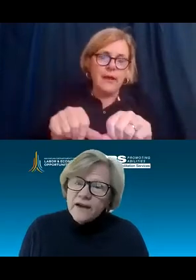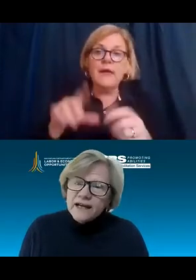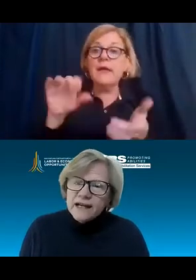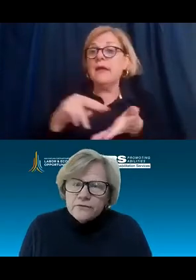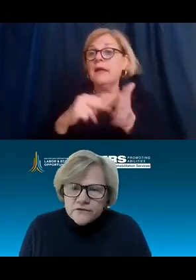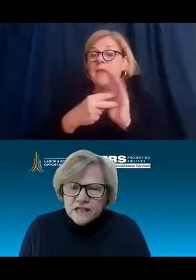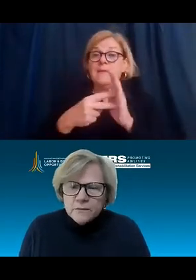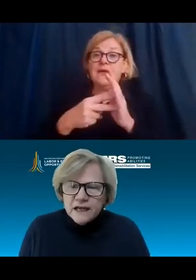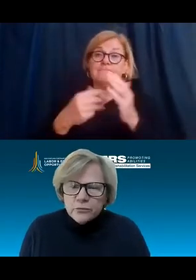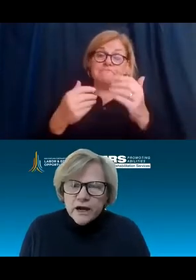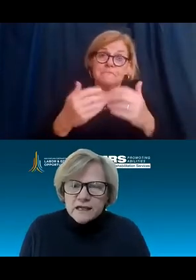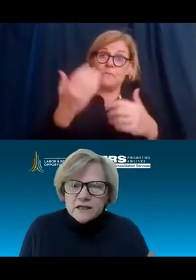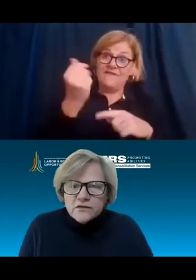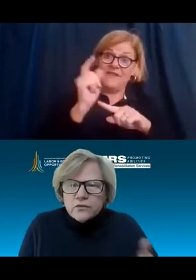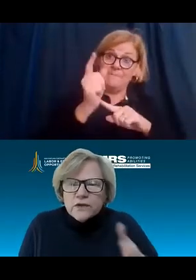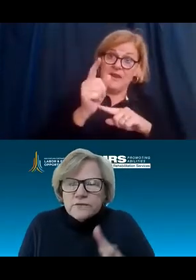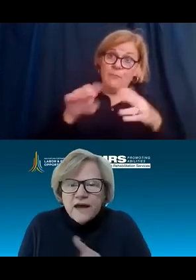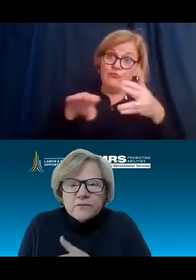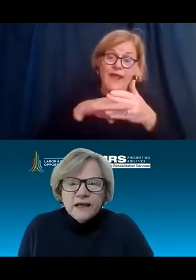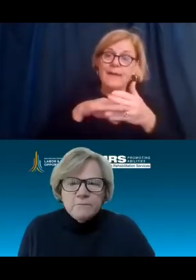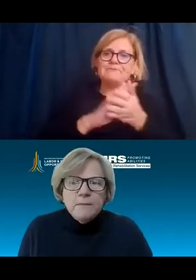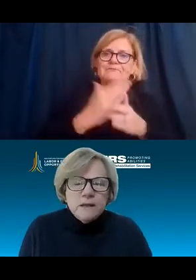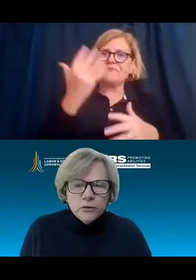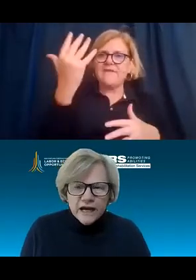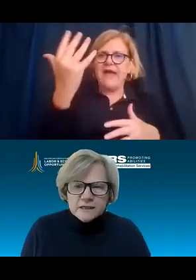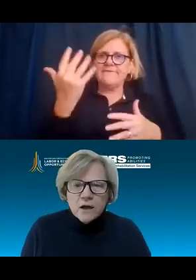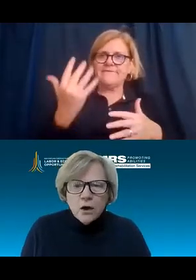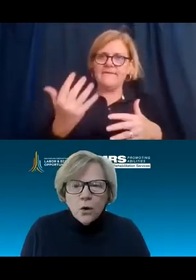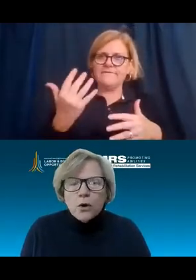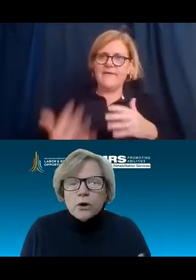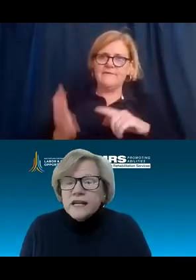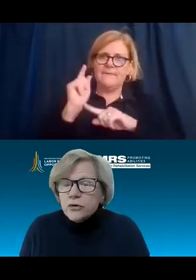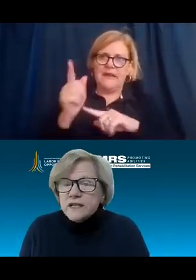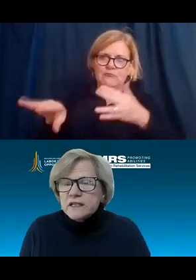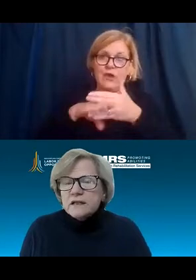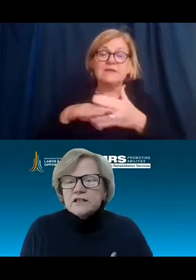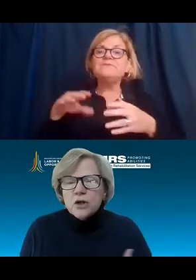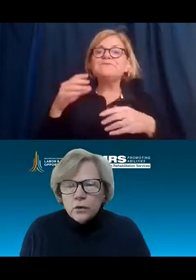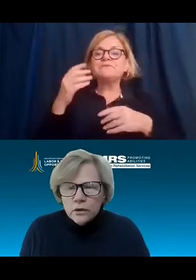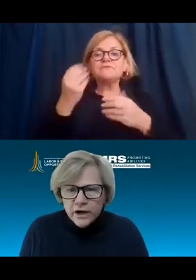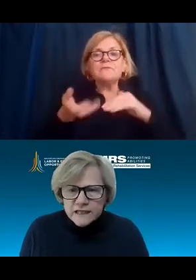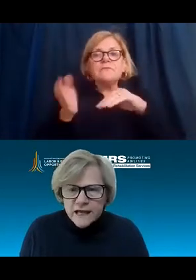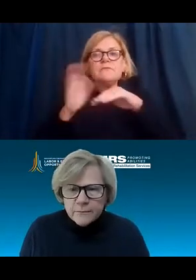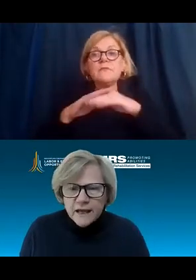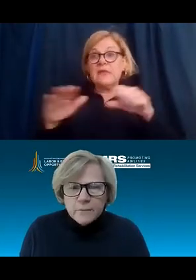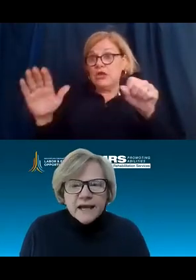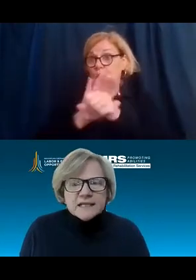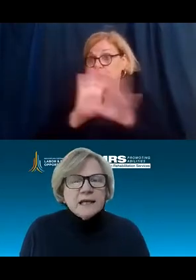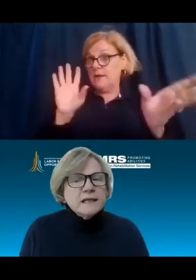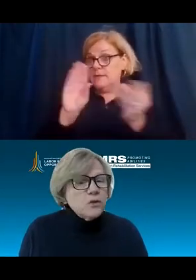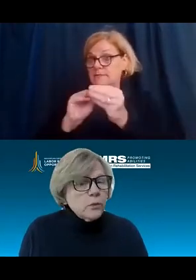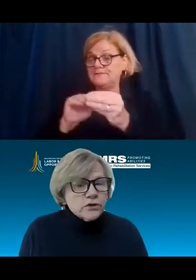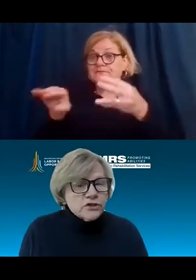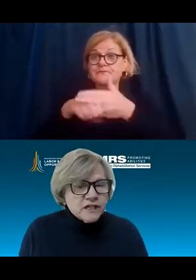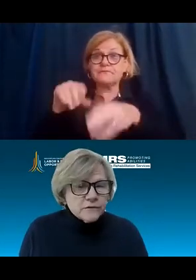mean dividing a 15-minute break into 3 5-minute mini breaks, or increasing the total break time by